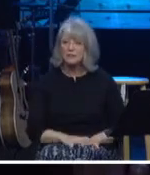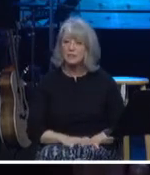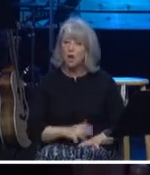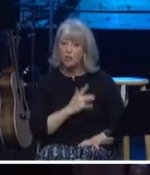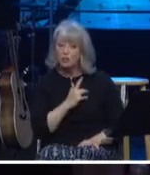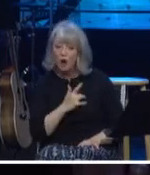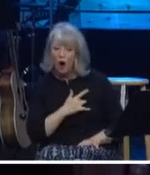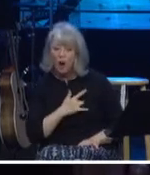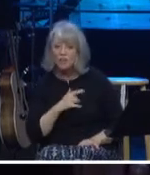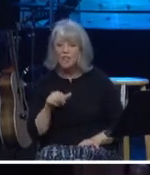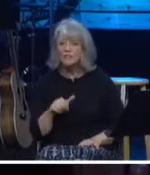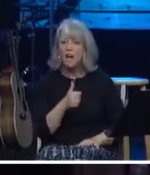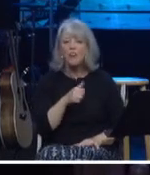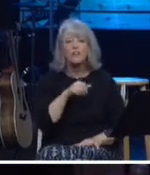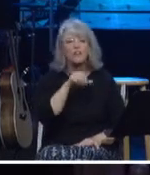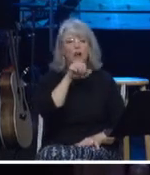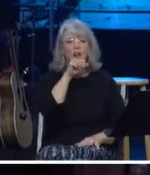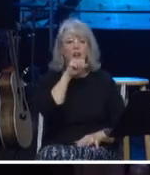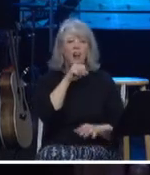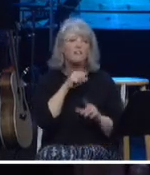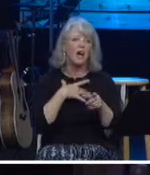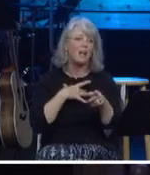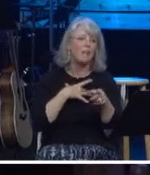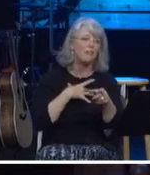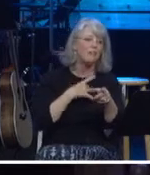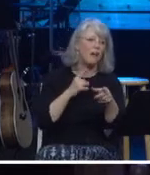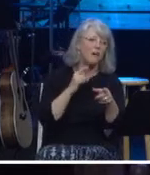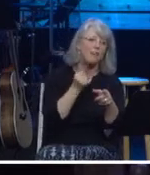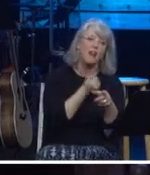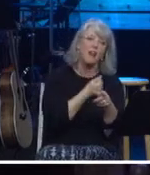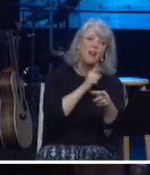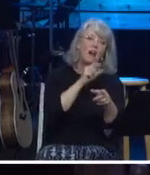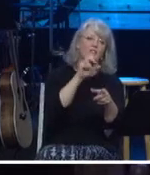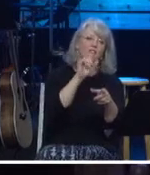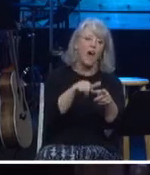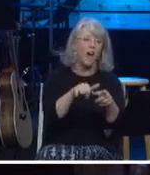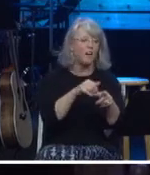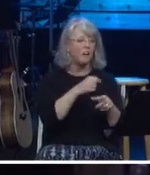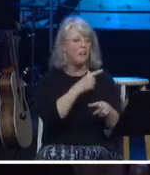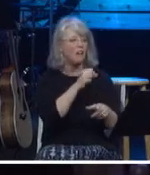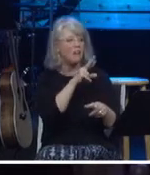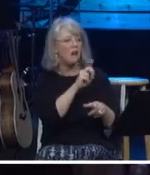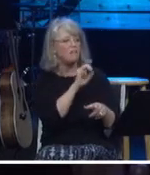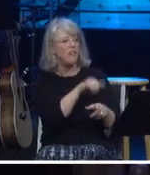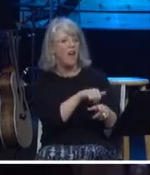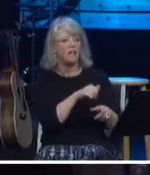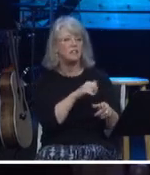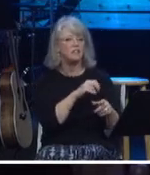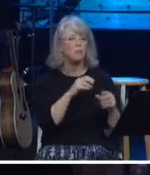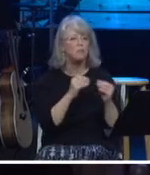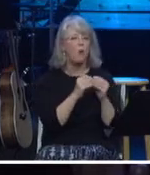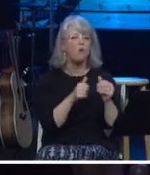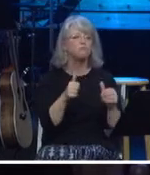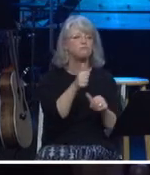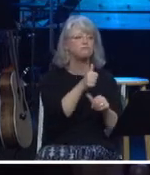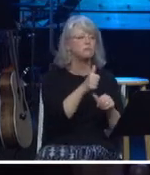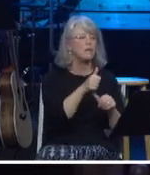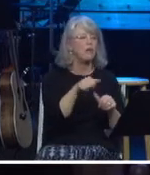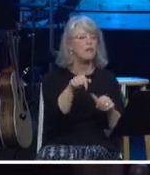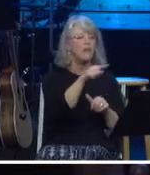In your heart, there's other loves that reside there, stronger loves, greater loves.